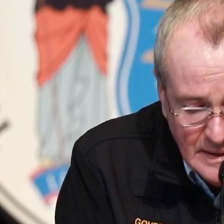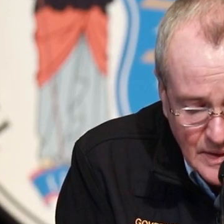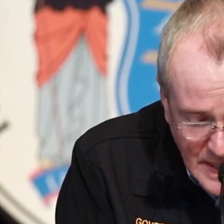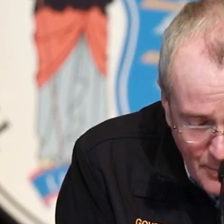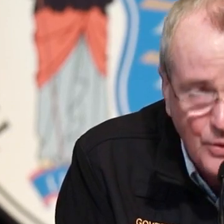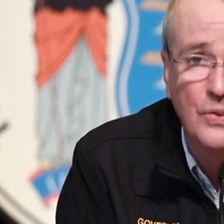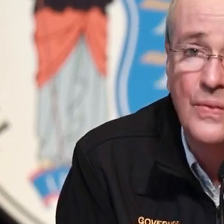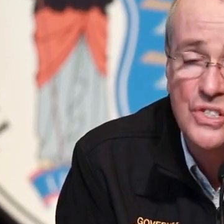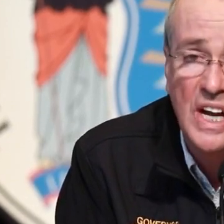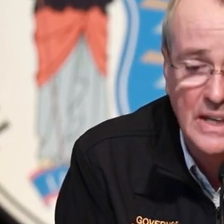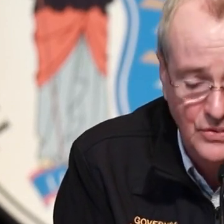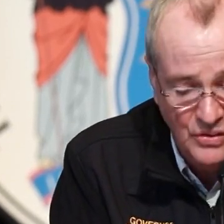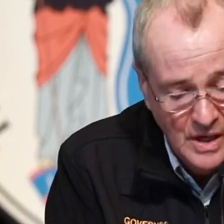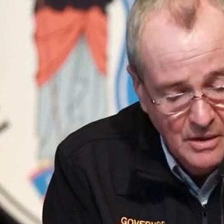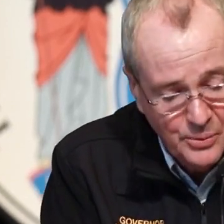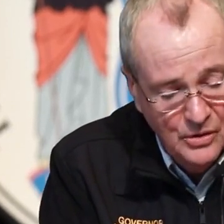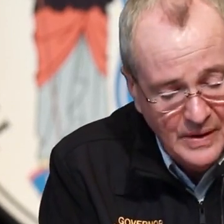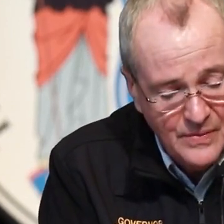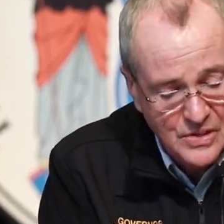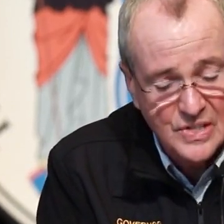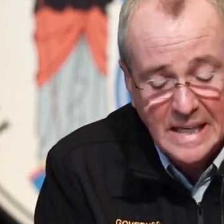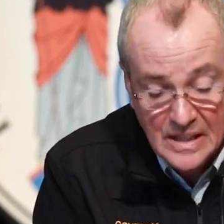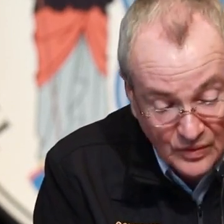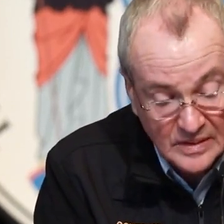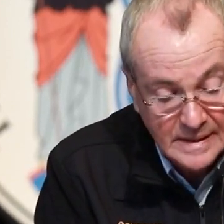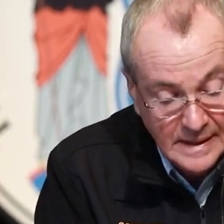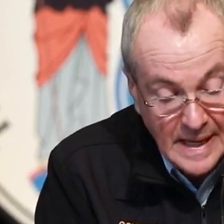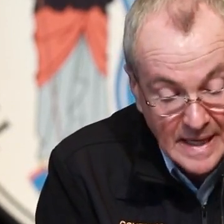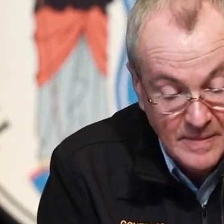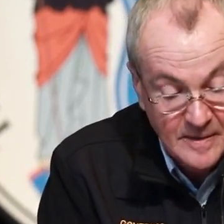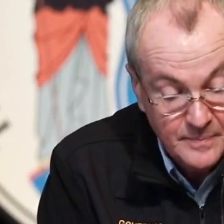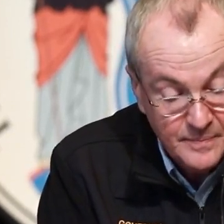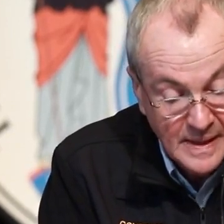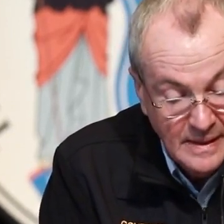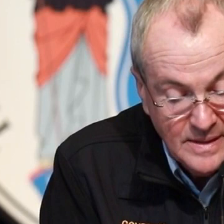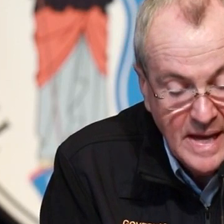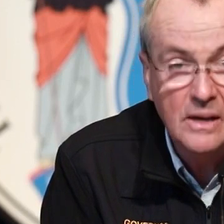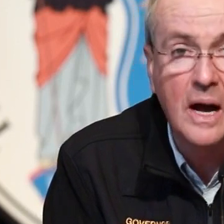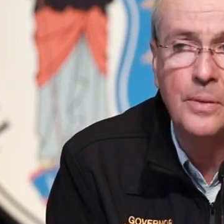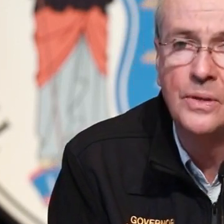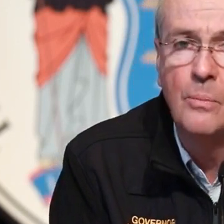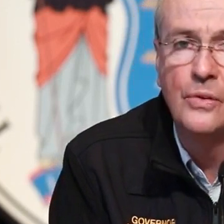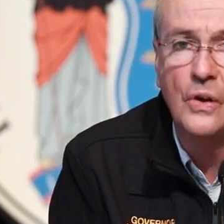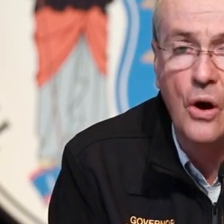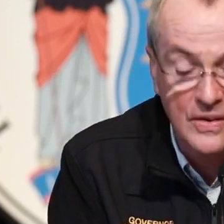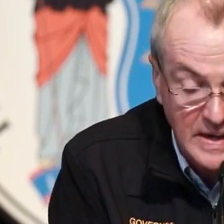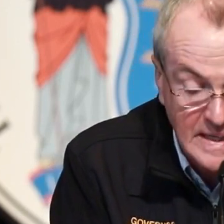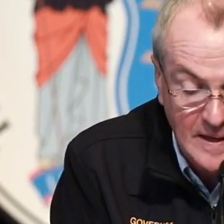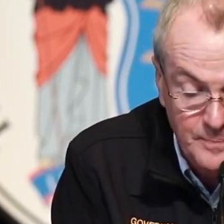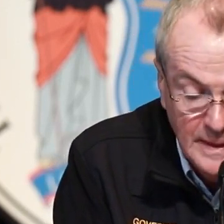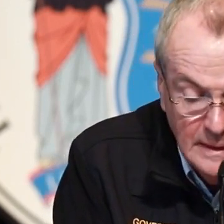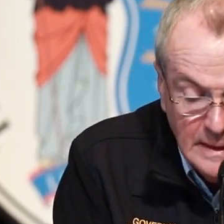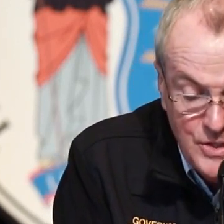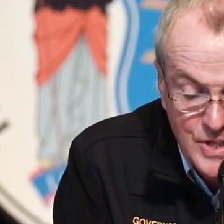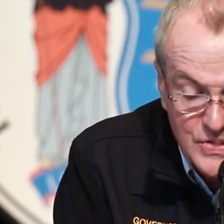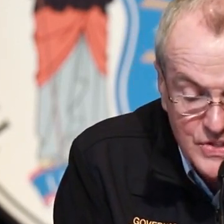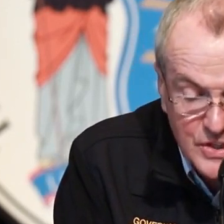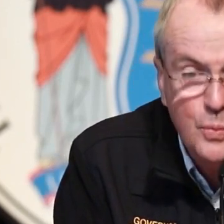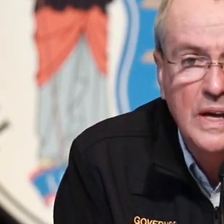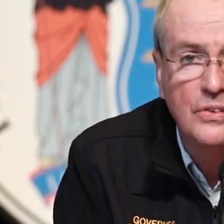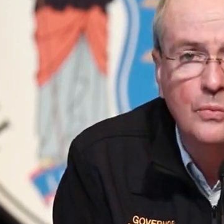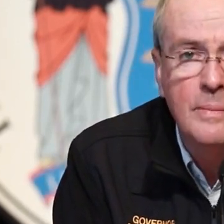seeing, the numbers and the science, prove how this is a different enemy. Take a couple of numbers to heart if I can. In